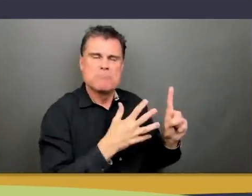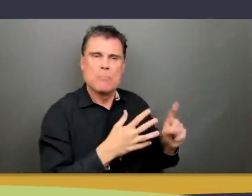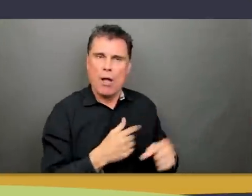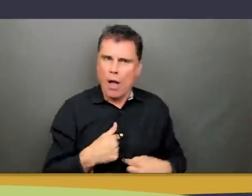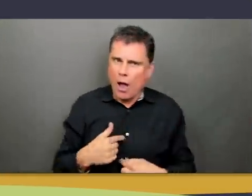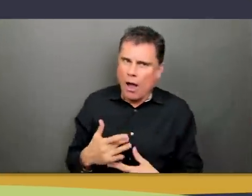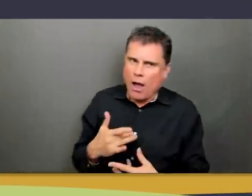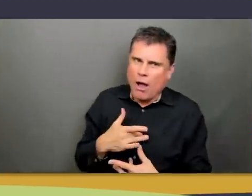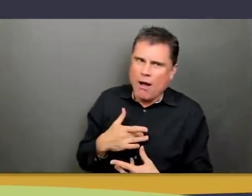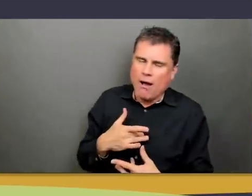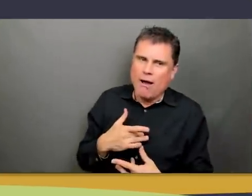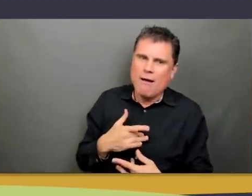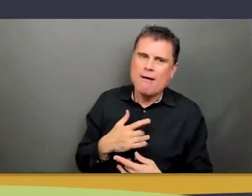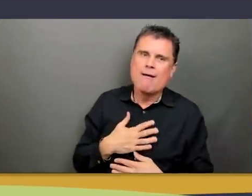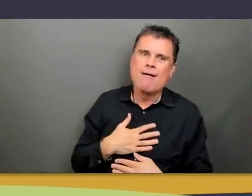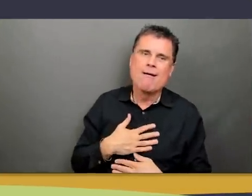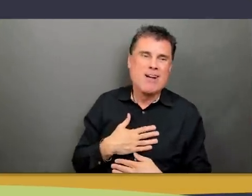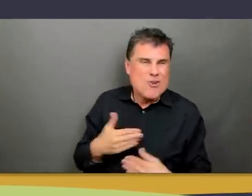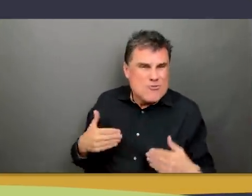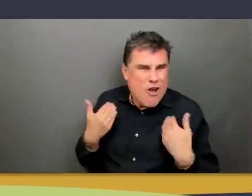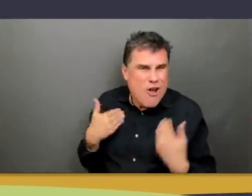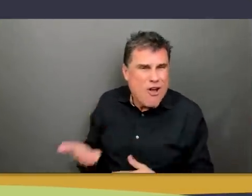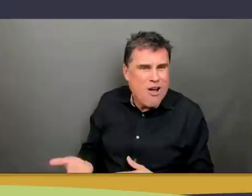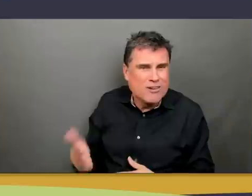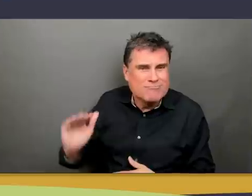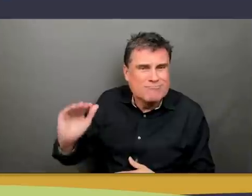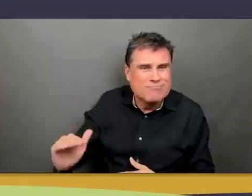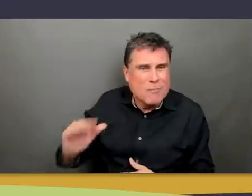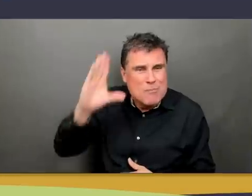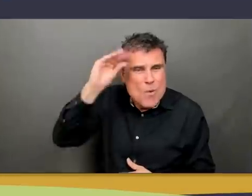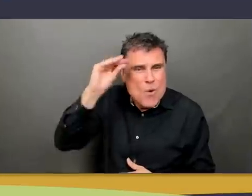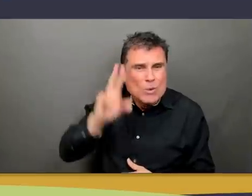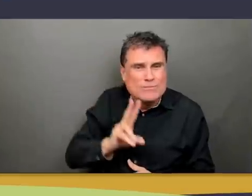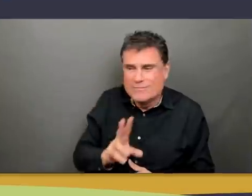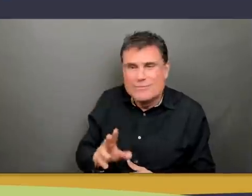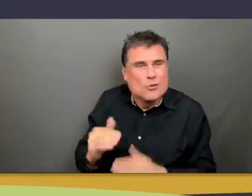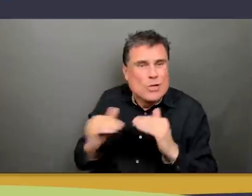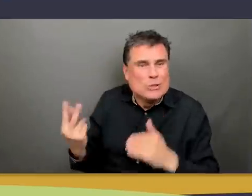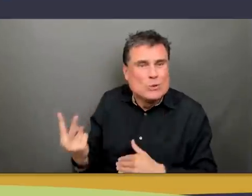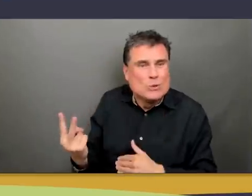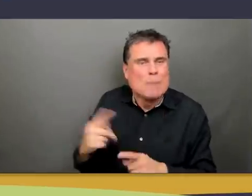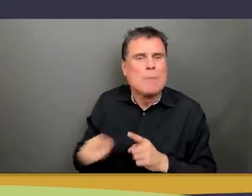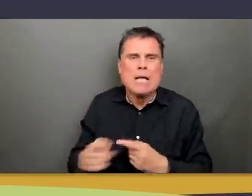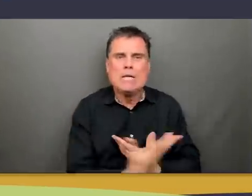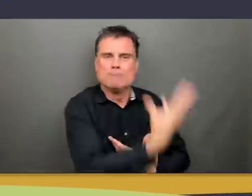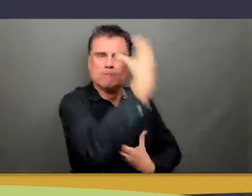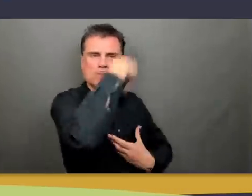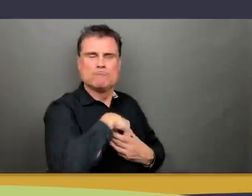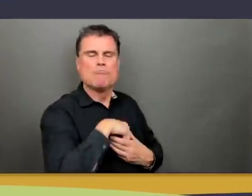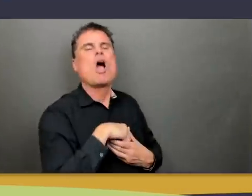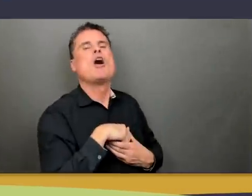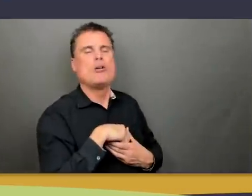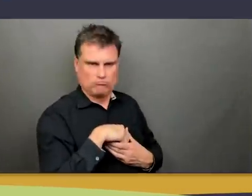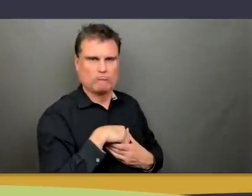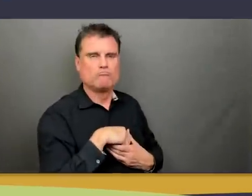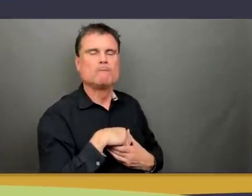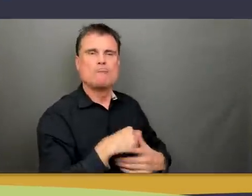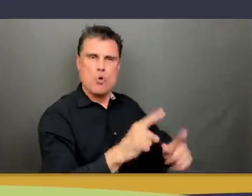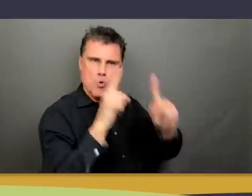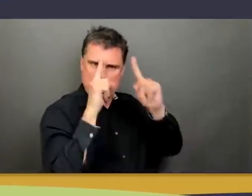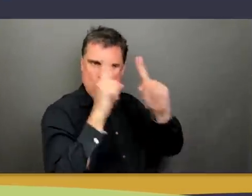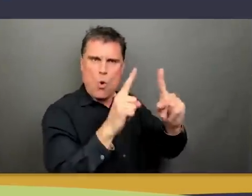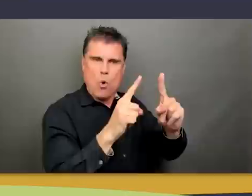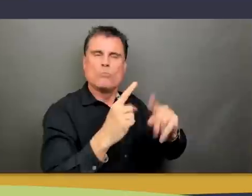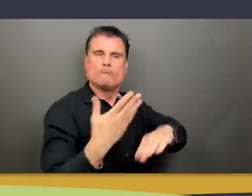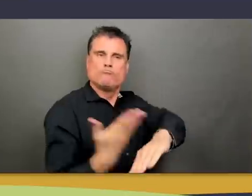change, you know, and be the role models that our community needs to guide us in the good journey that we are. You know, and there's going to be a